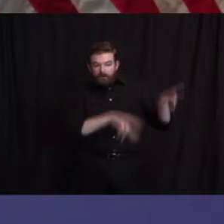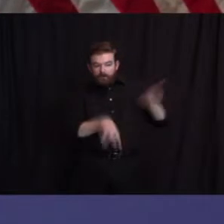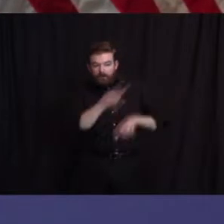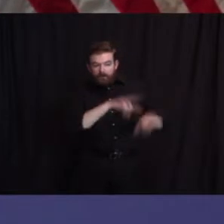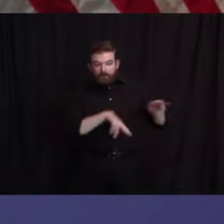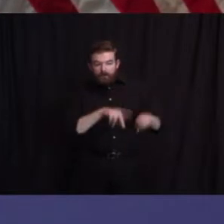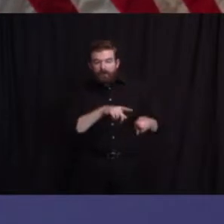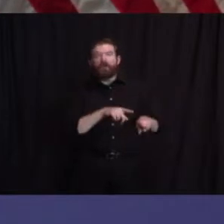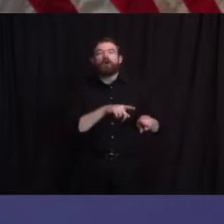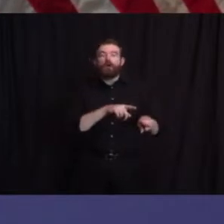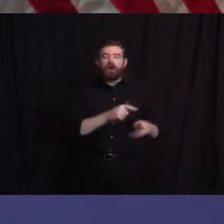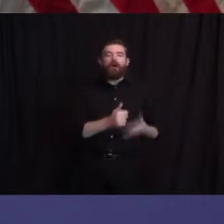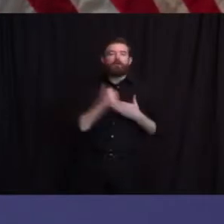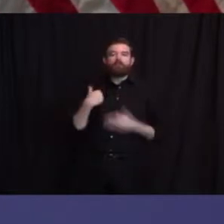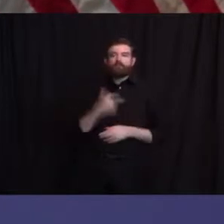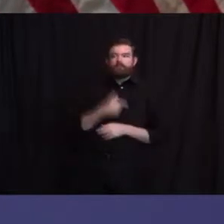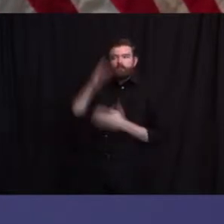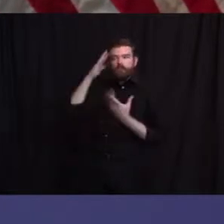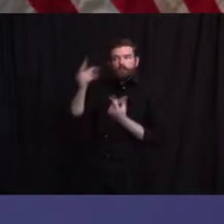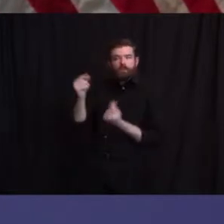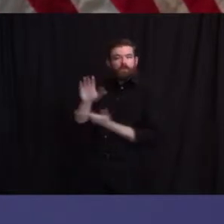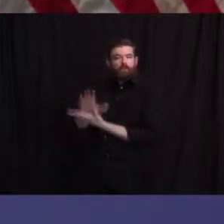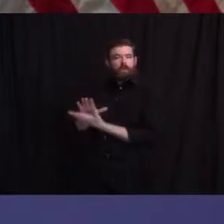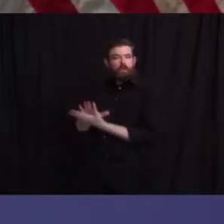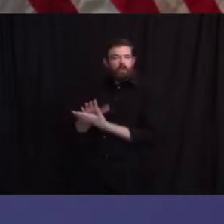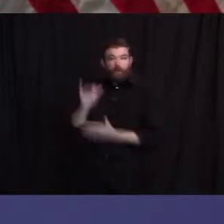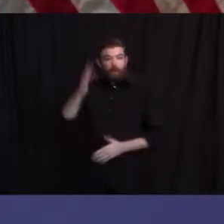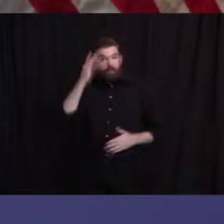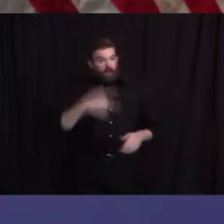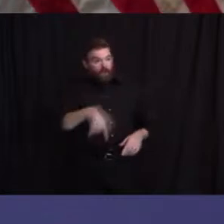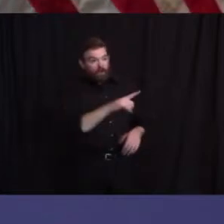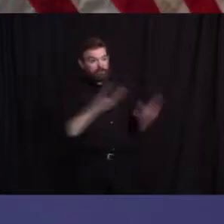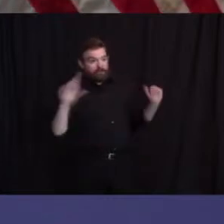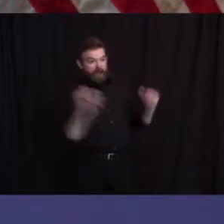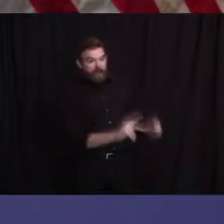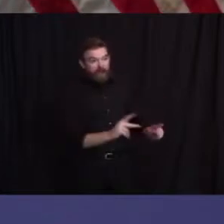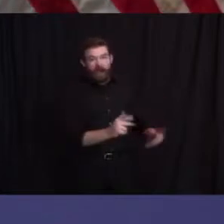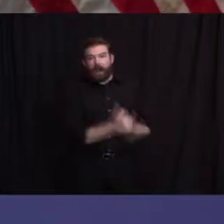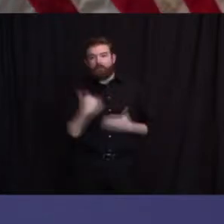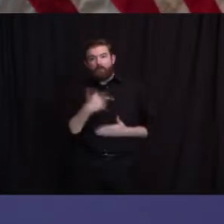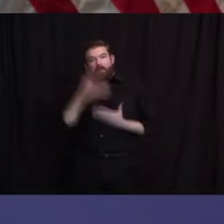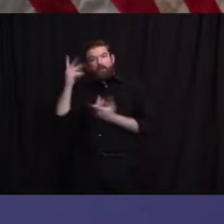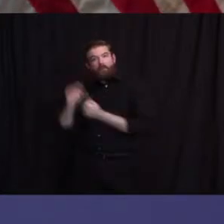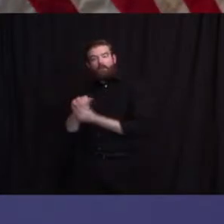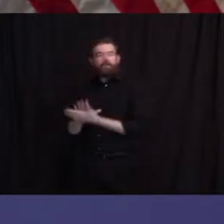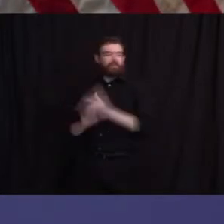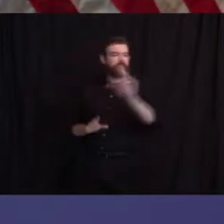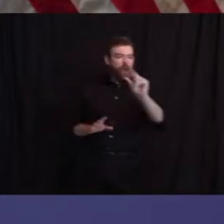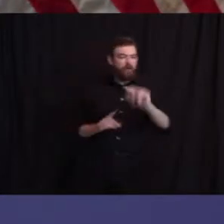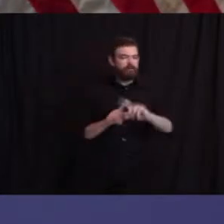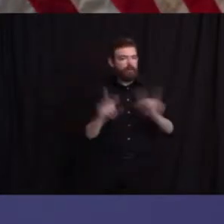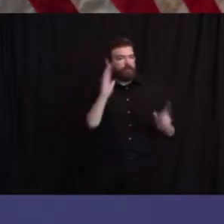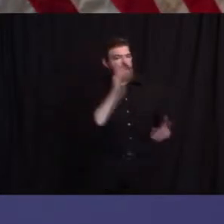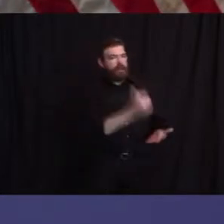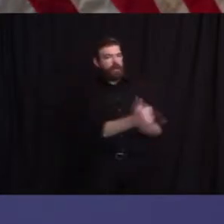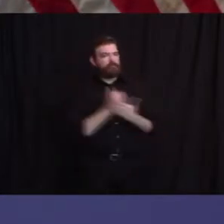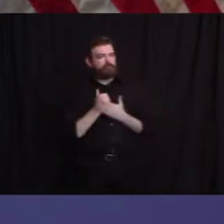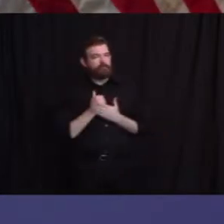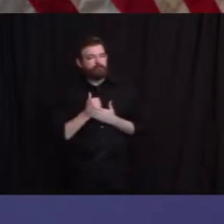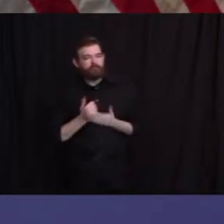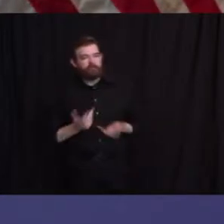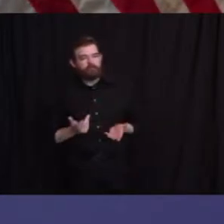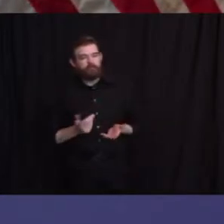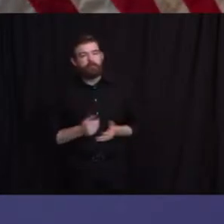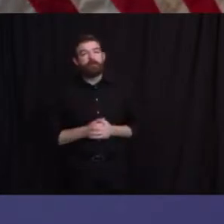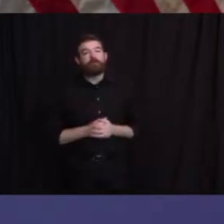Neuwirth was fired? How confident are you that you have to go back, and you won't have to go back into the original pool of school aid and cut